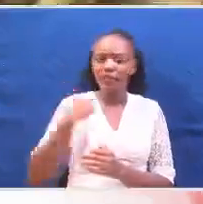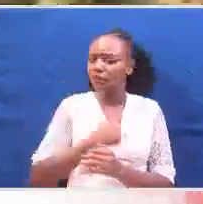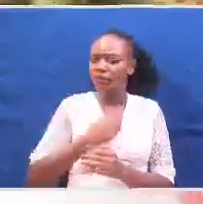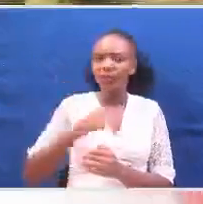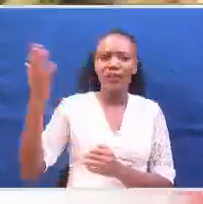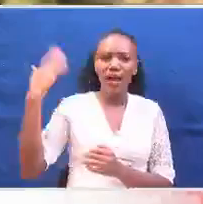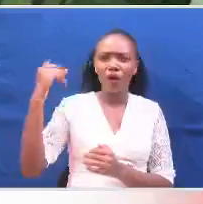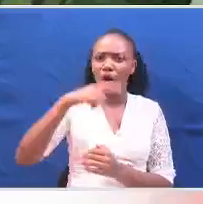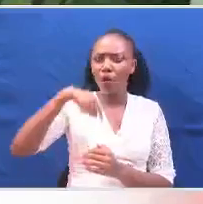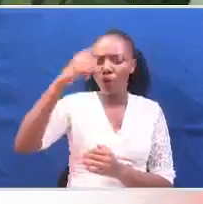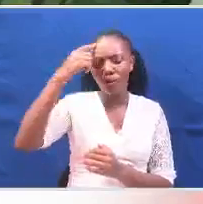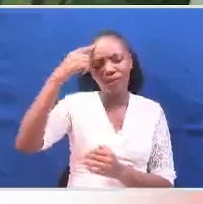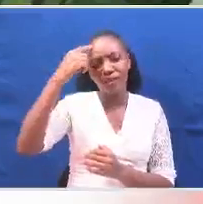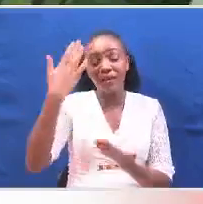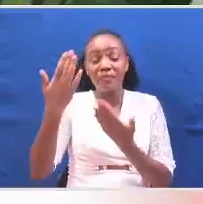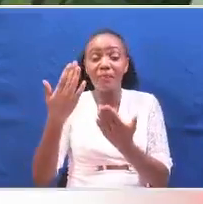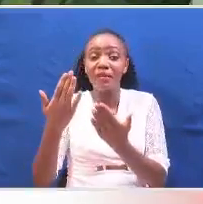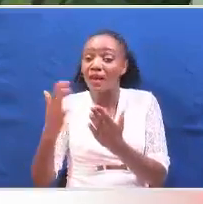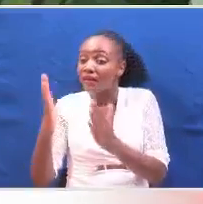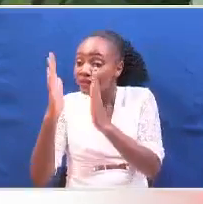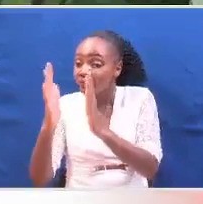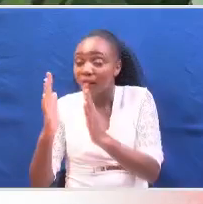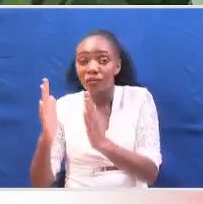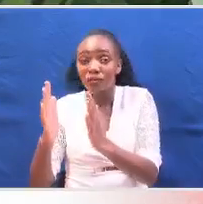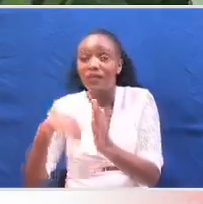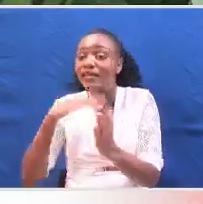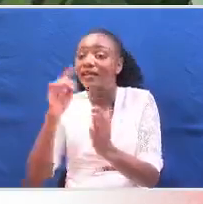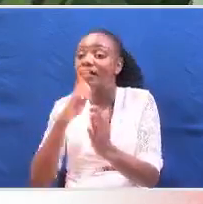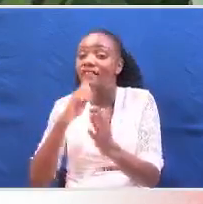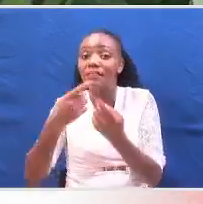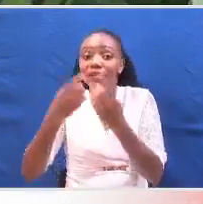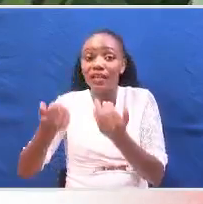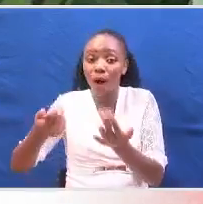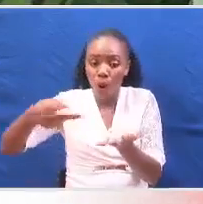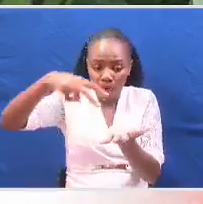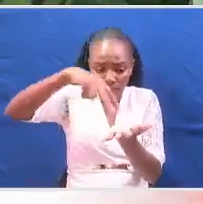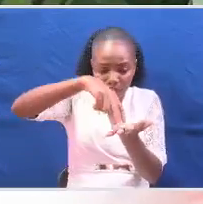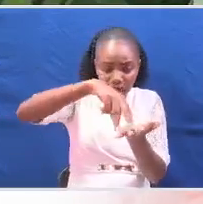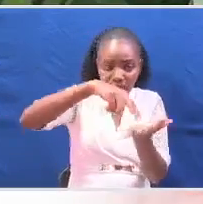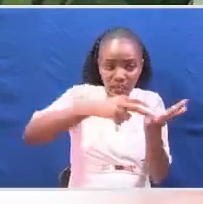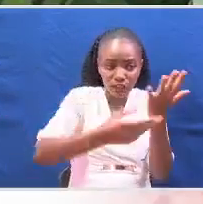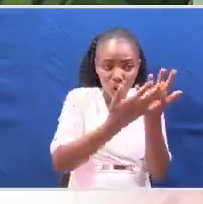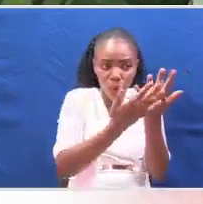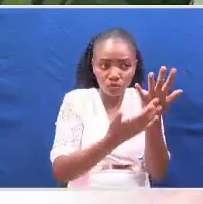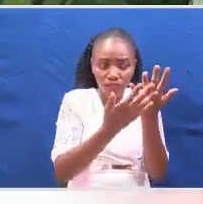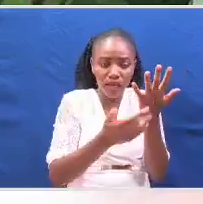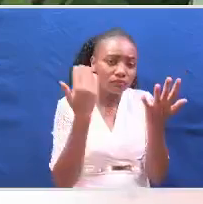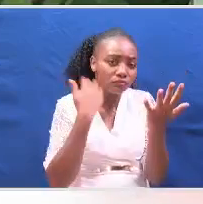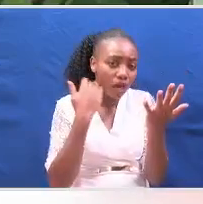atakanyaga kwa hiyo damu mahali tumechinjia hiyo kondoo akanyaga ndani yake